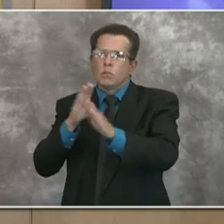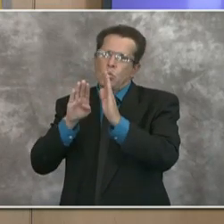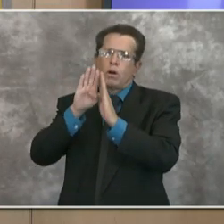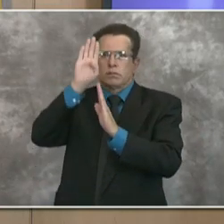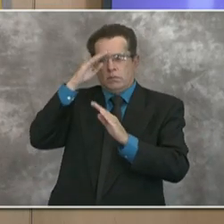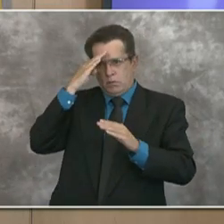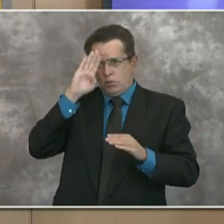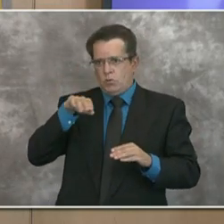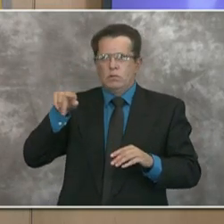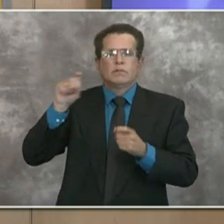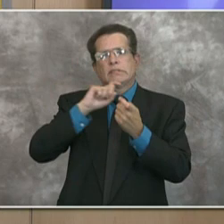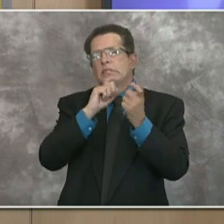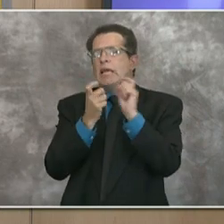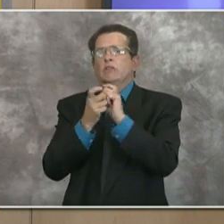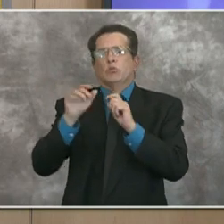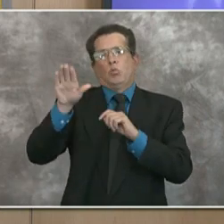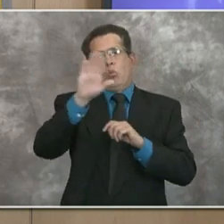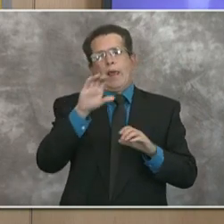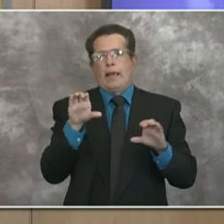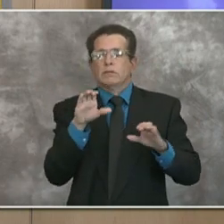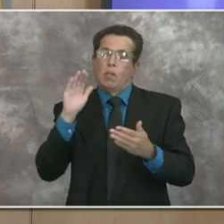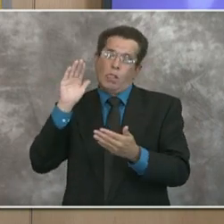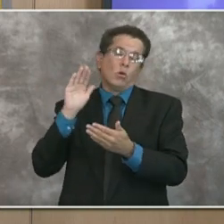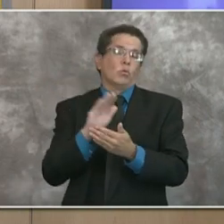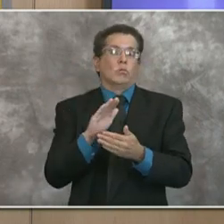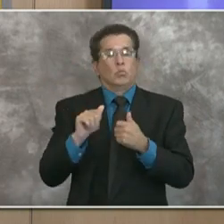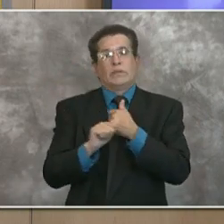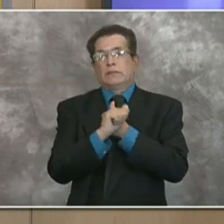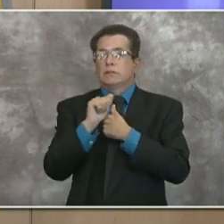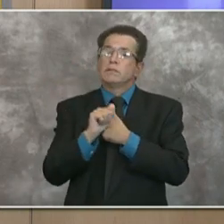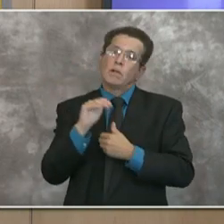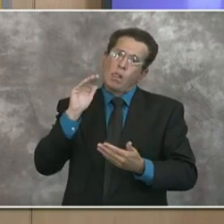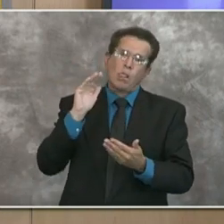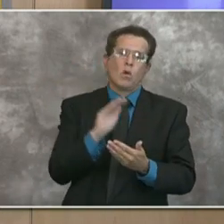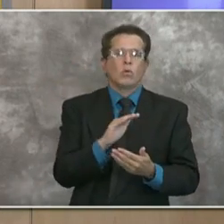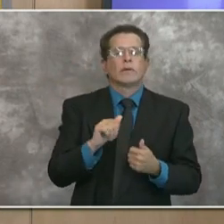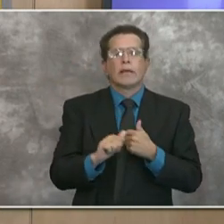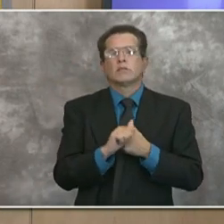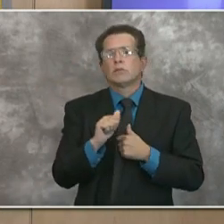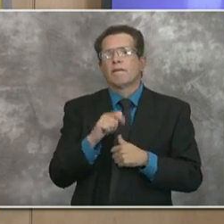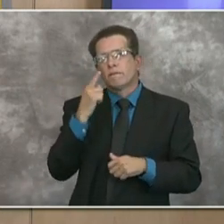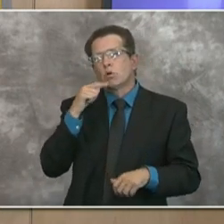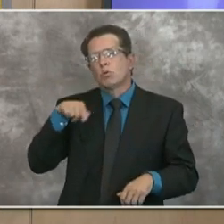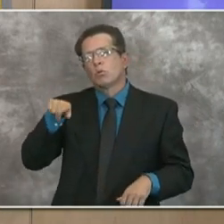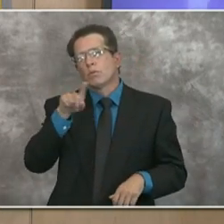to change our individual actions each day to lower the risk and lower the danger.